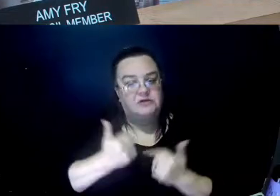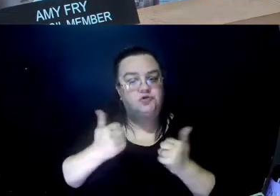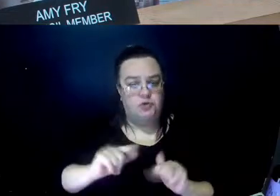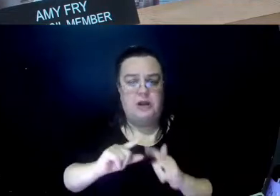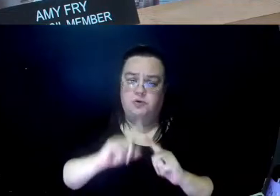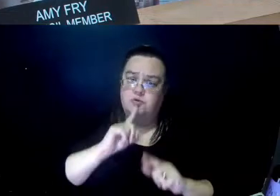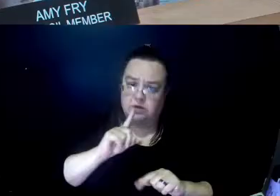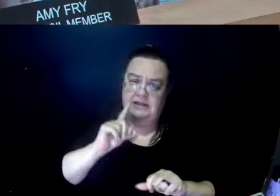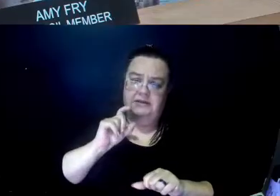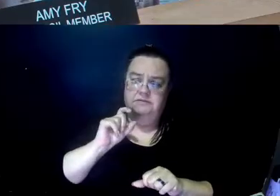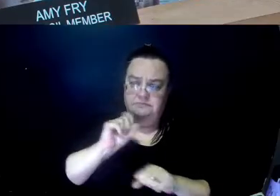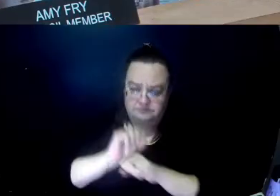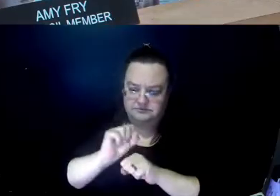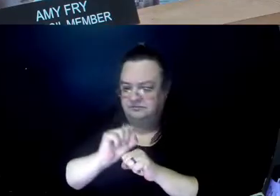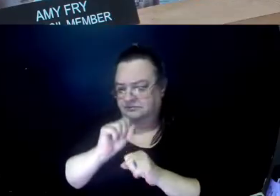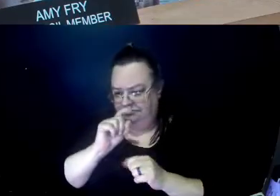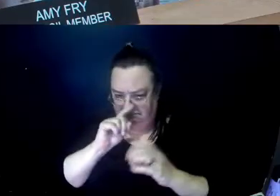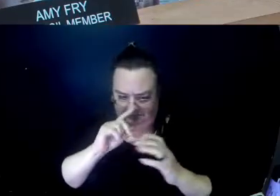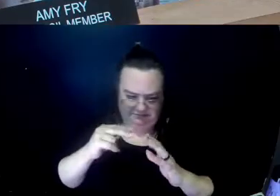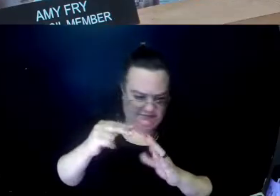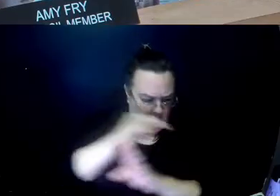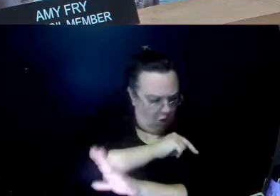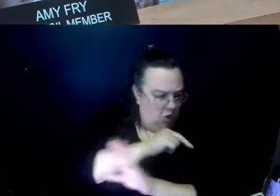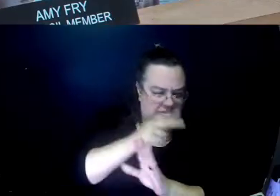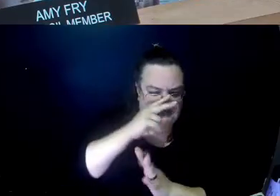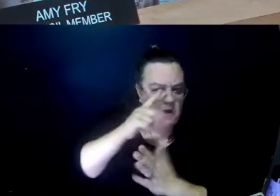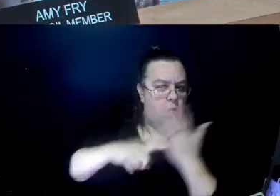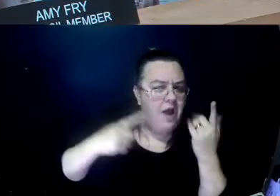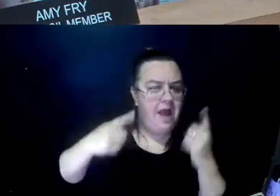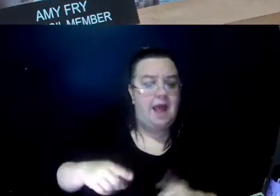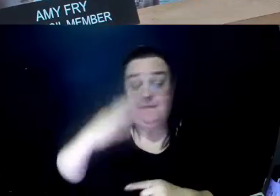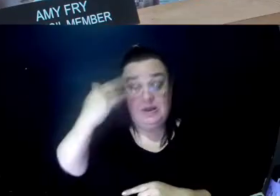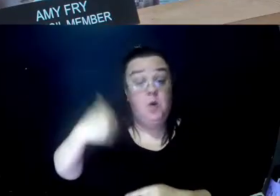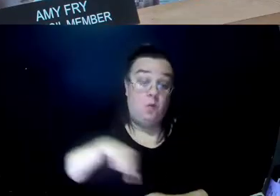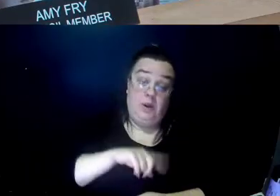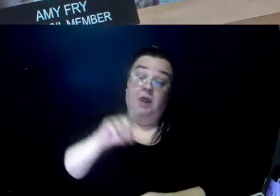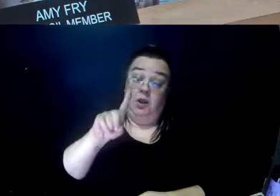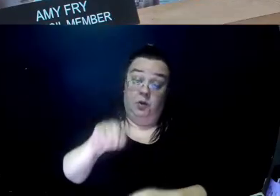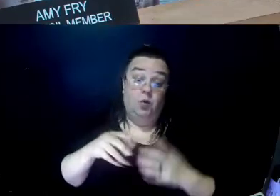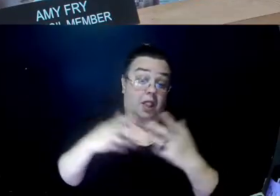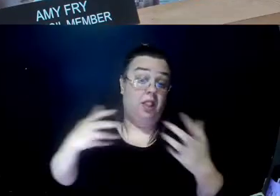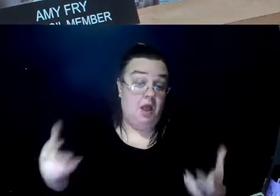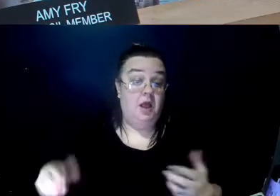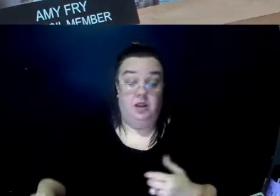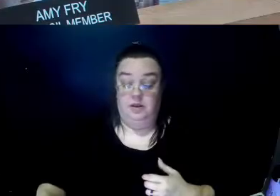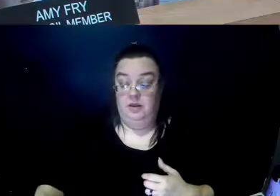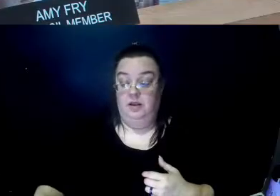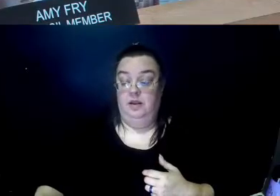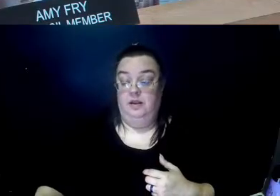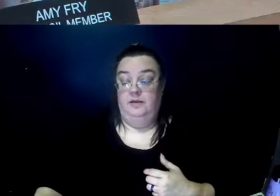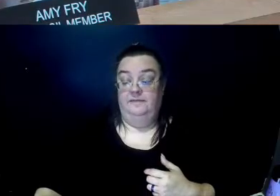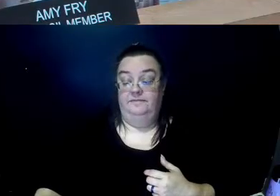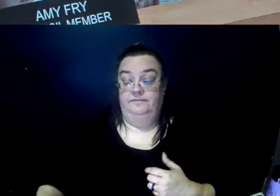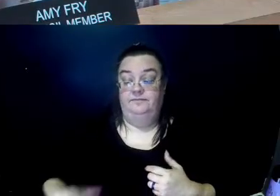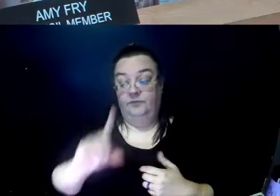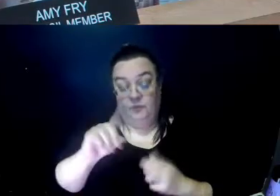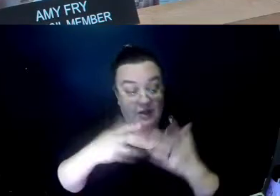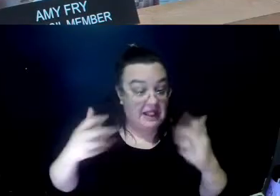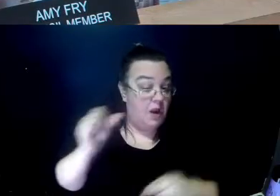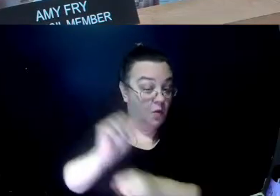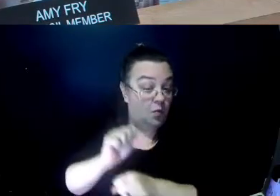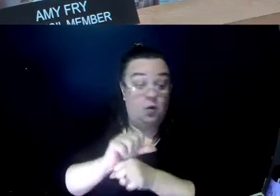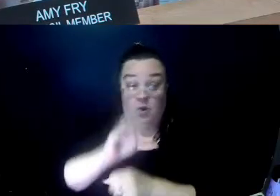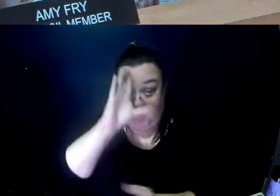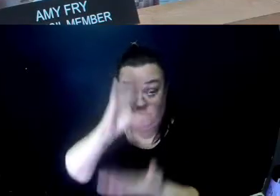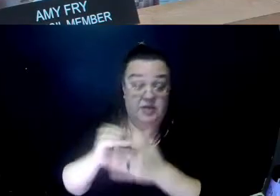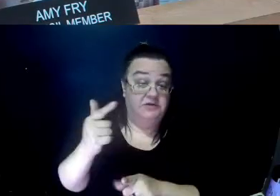try to go back and look to see, hey, what happened? Because you know what? We do a lot. We do a lot of work. I know that the Green Infrastructure Committee